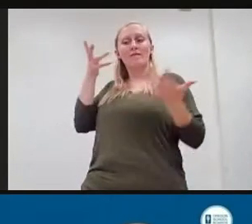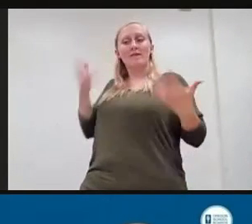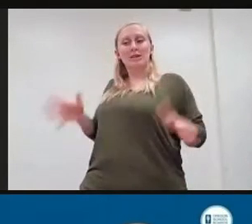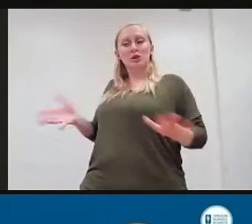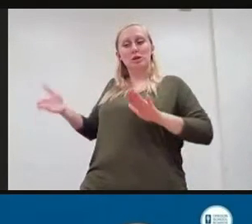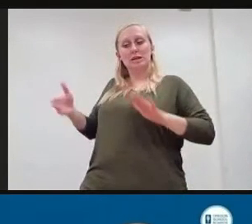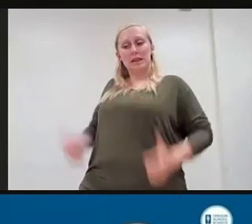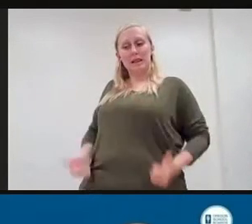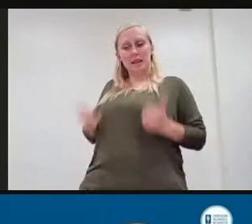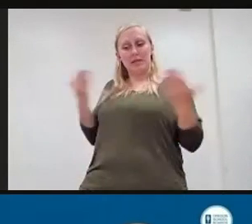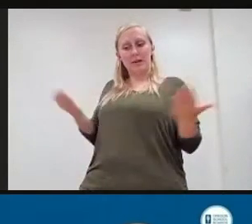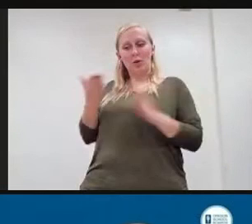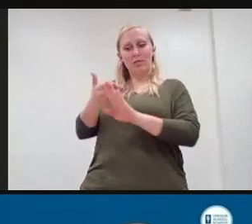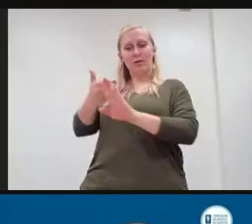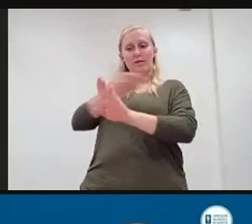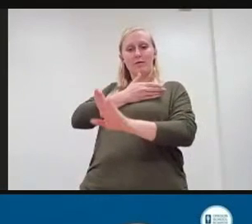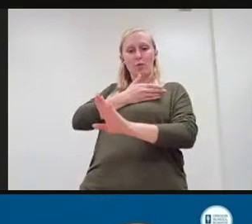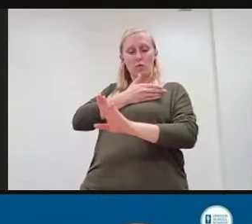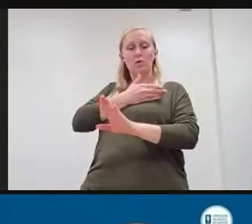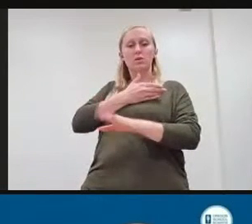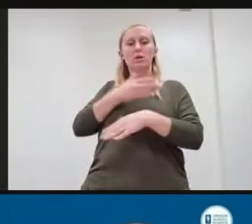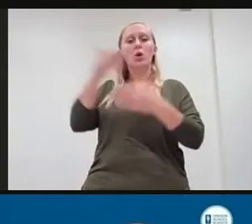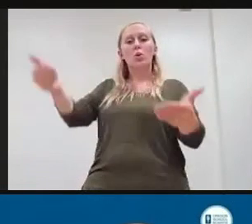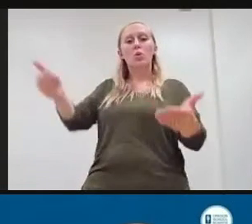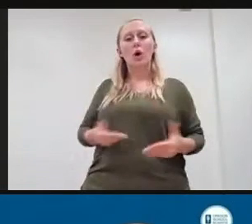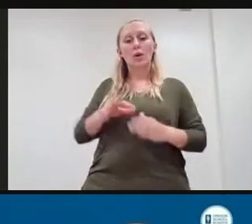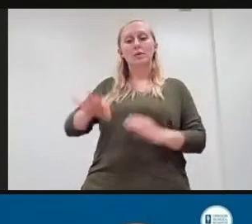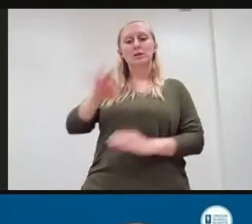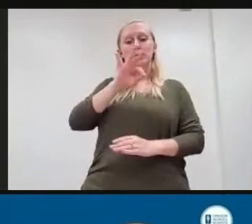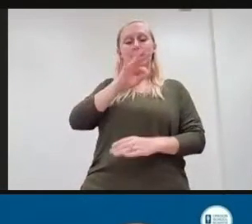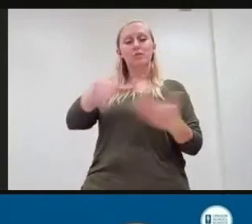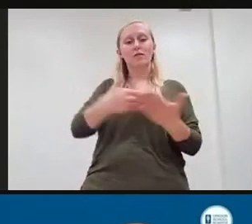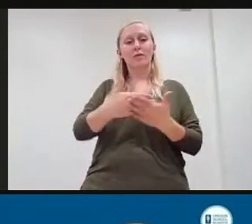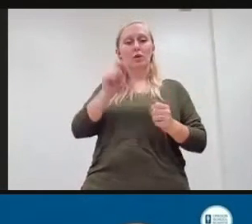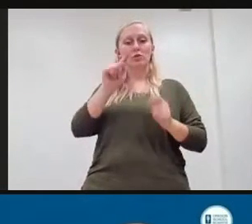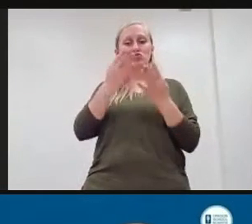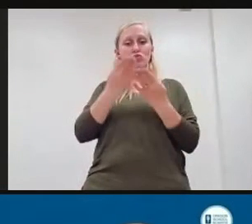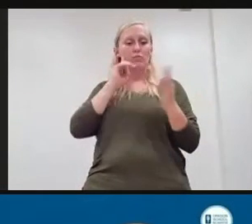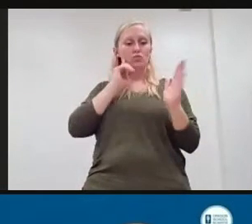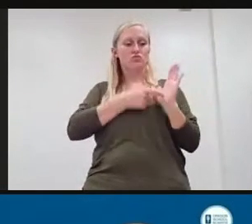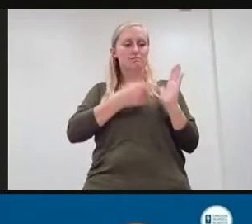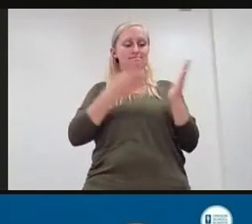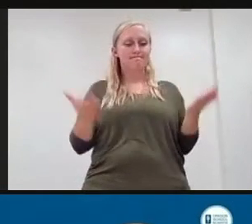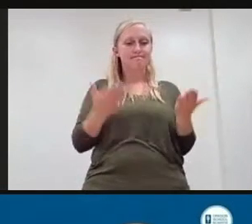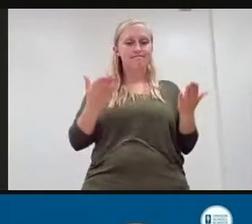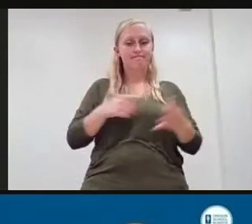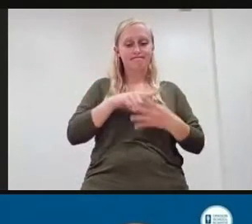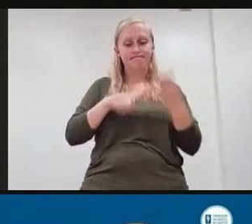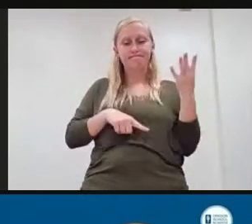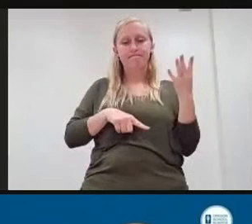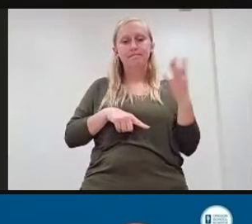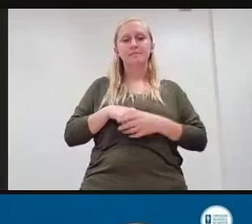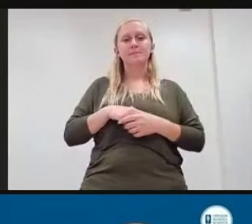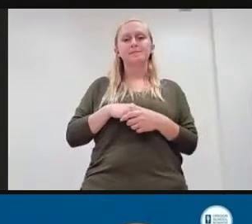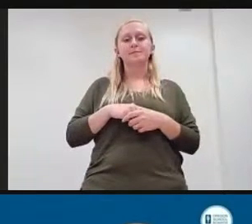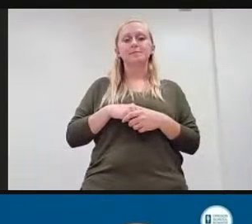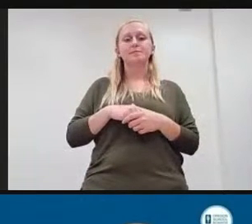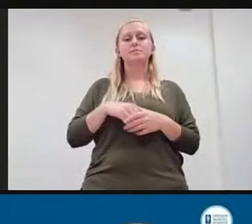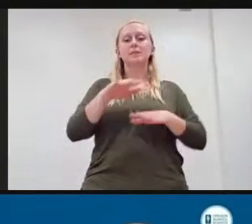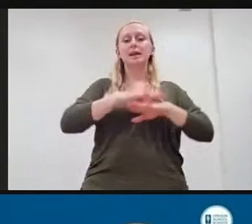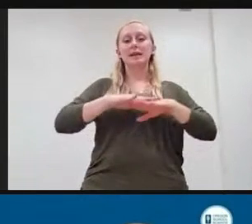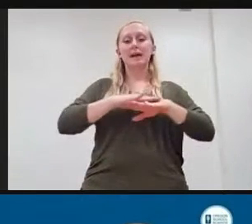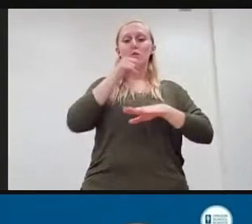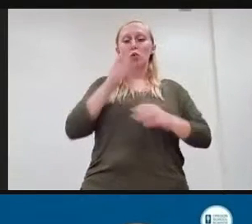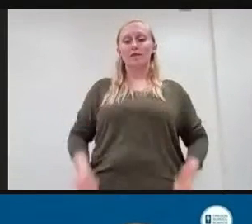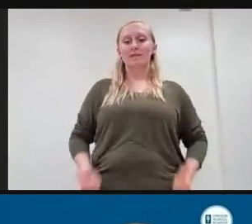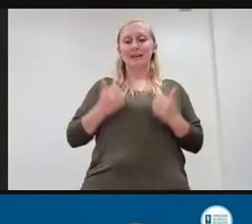land where we live and work. Welcome the spirits of Santiam, Kalapuya, Siletz, and Grand Ronde, the natives who have lived